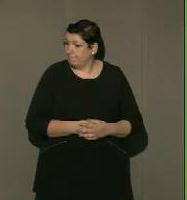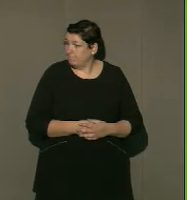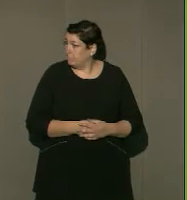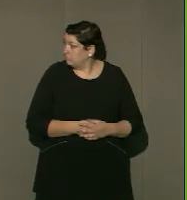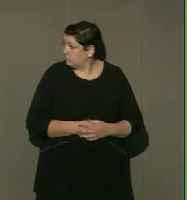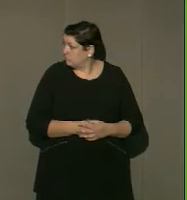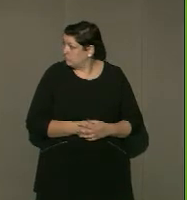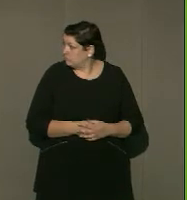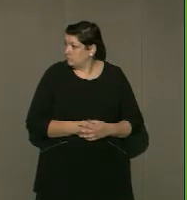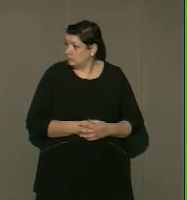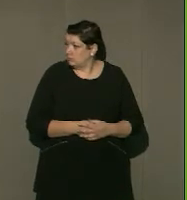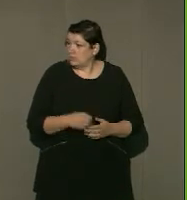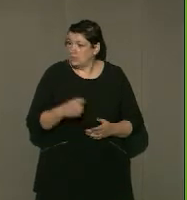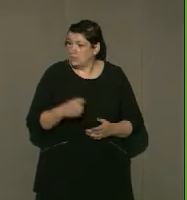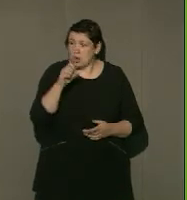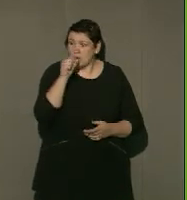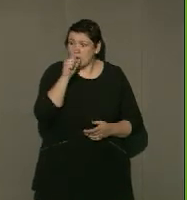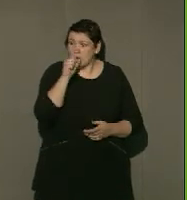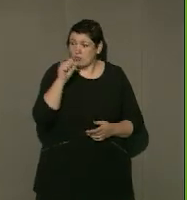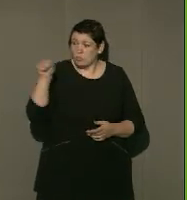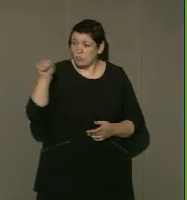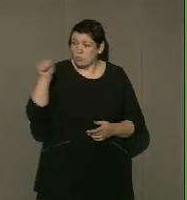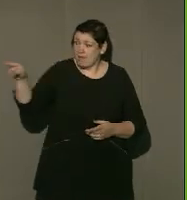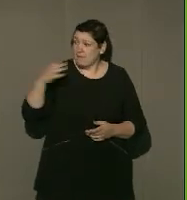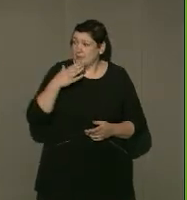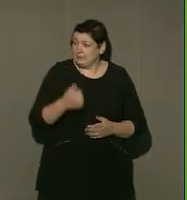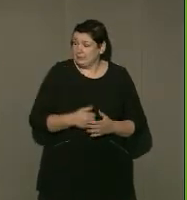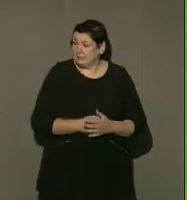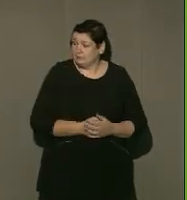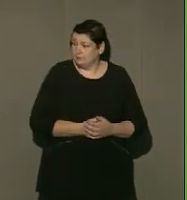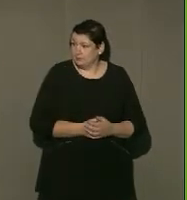Right, can somebody get a mic to Alan? Yeah, okay.